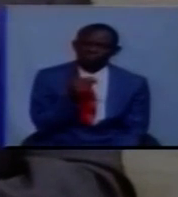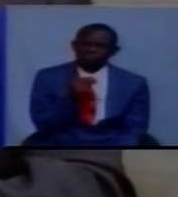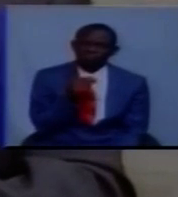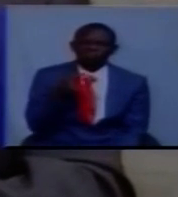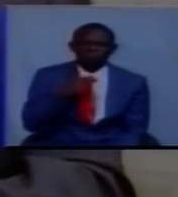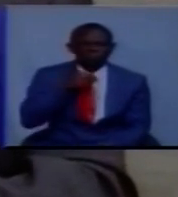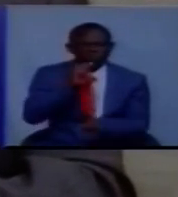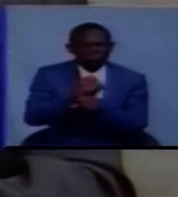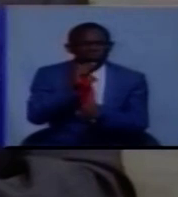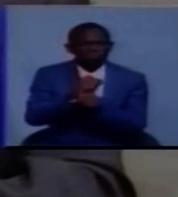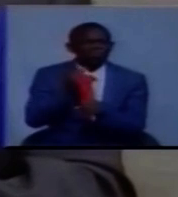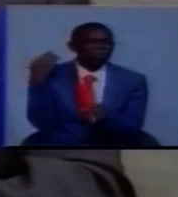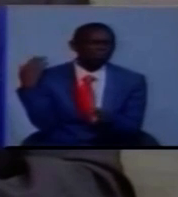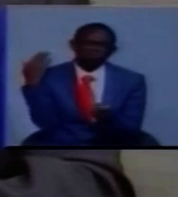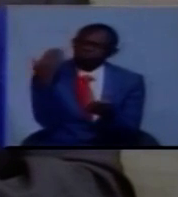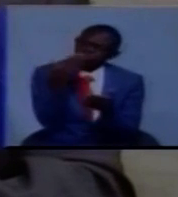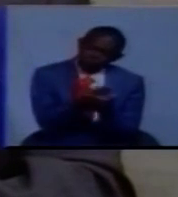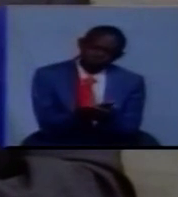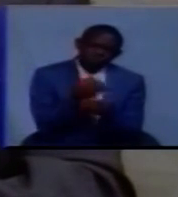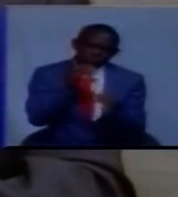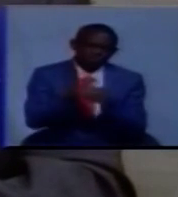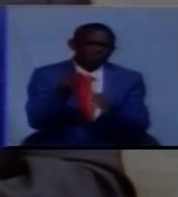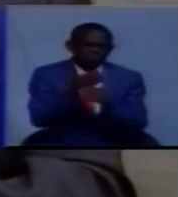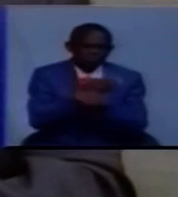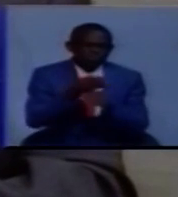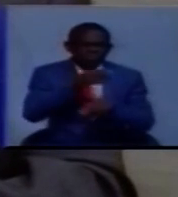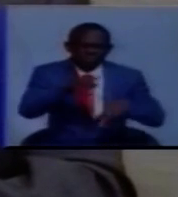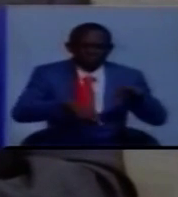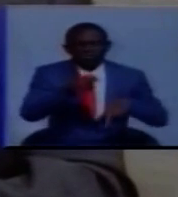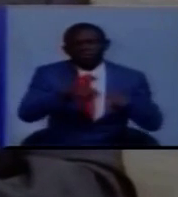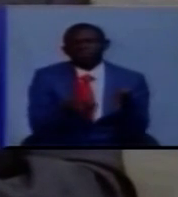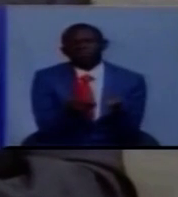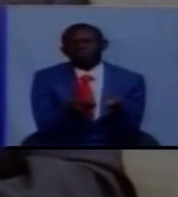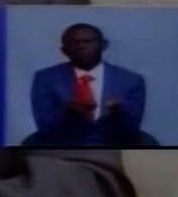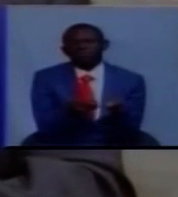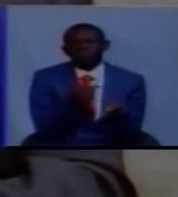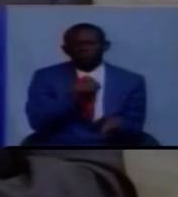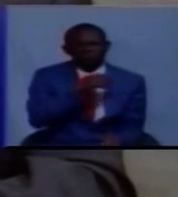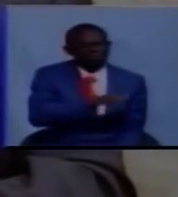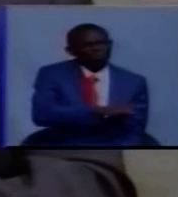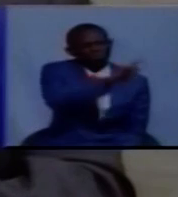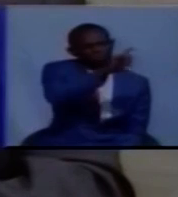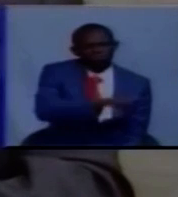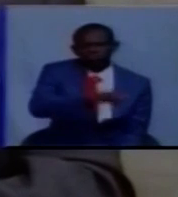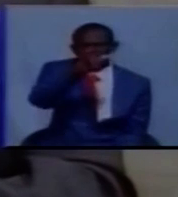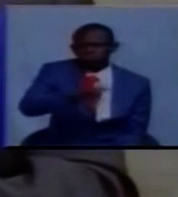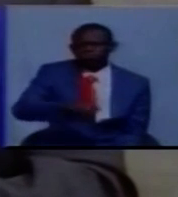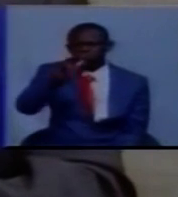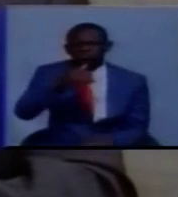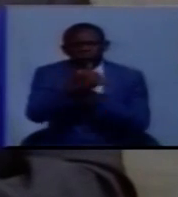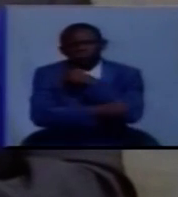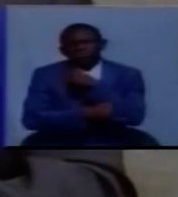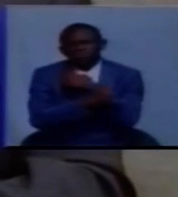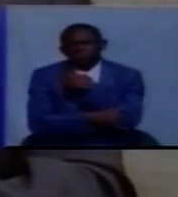for 4/5 of my life, right? And I've never gone to any country where they say you employ so many